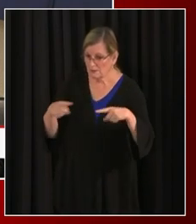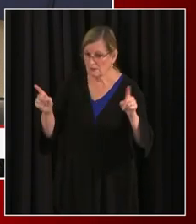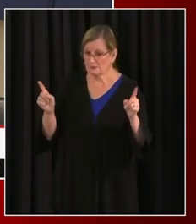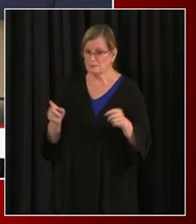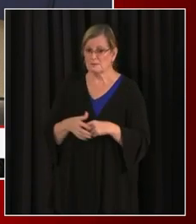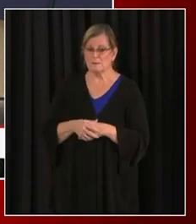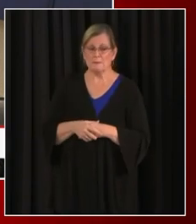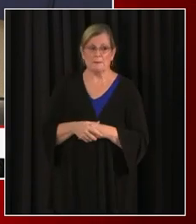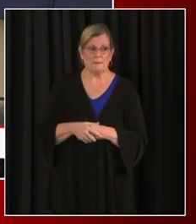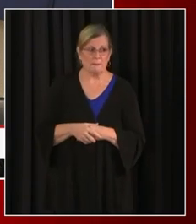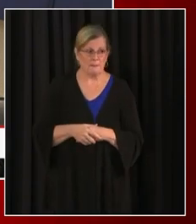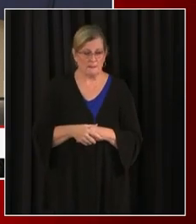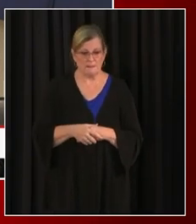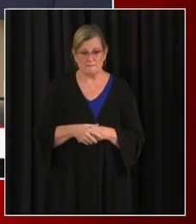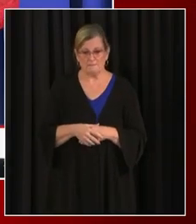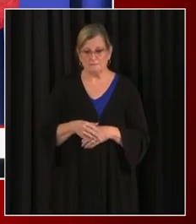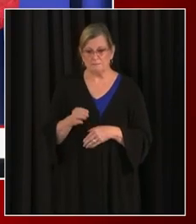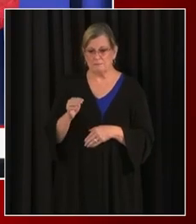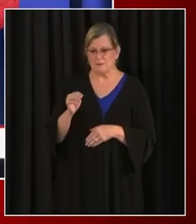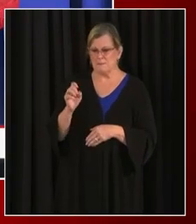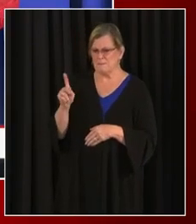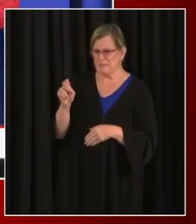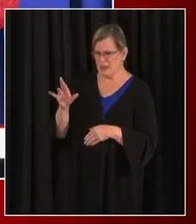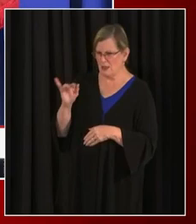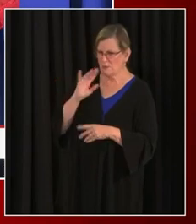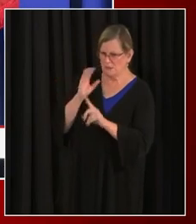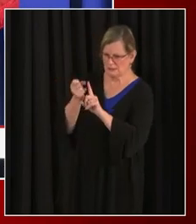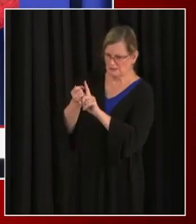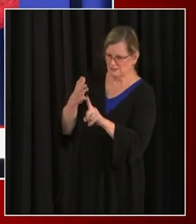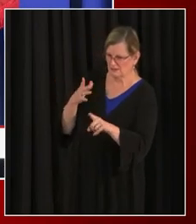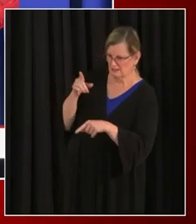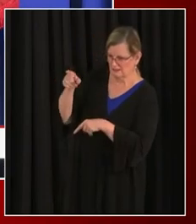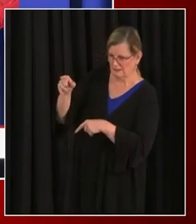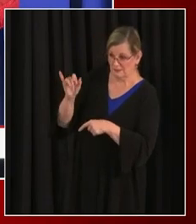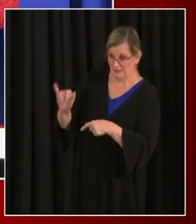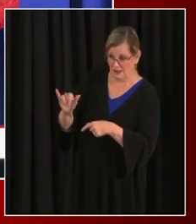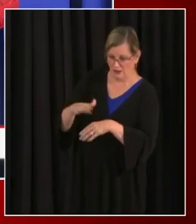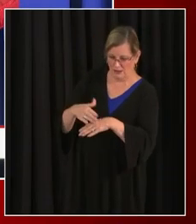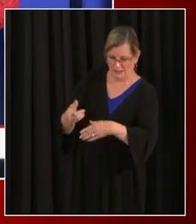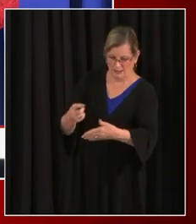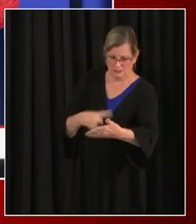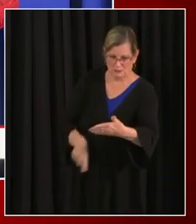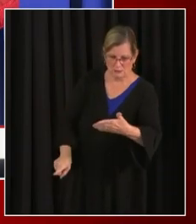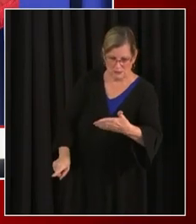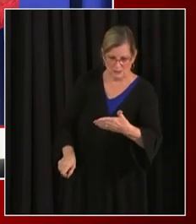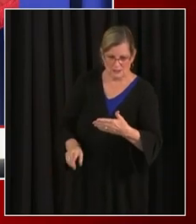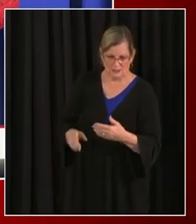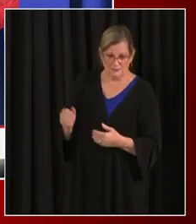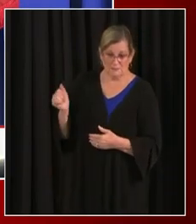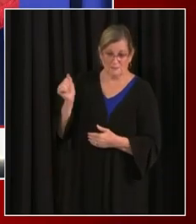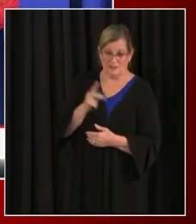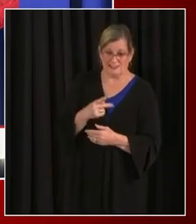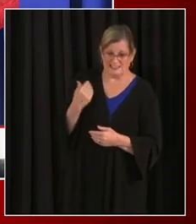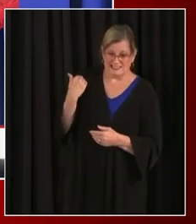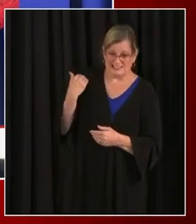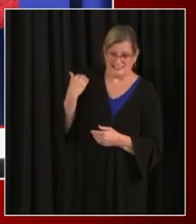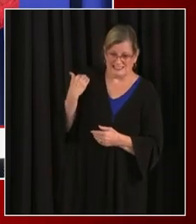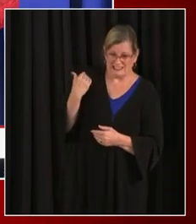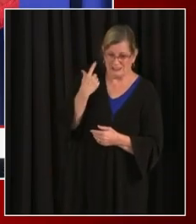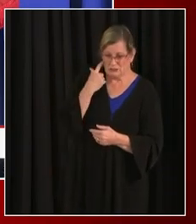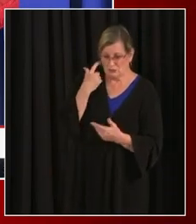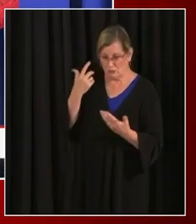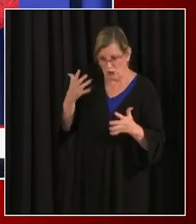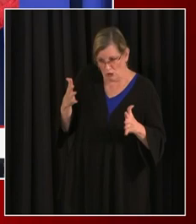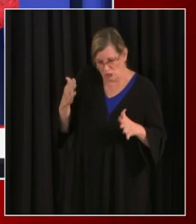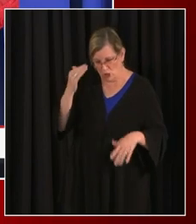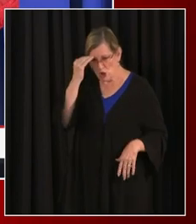also, Perry, when we talk next week, this is a topic, going back to the earlier question, that we know